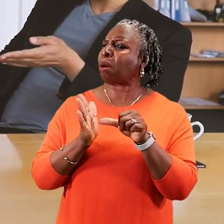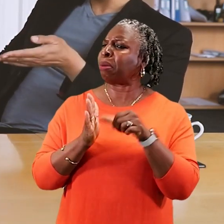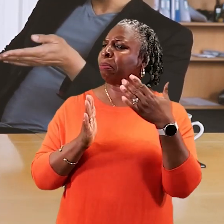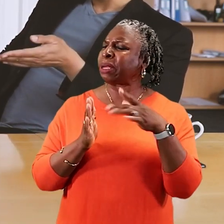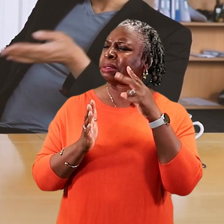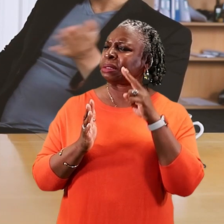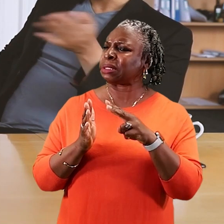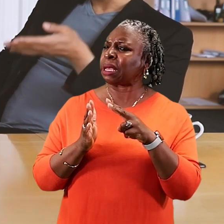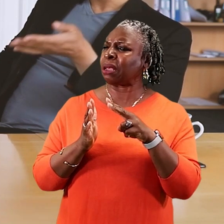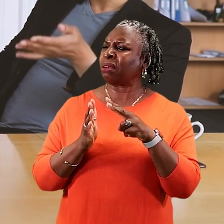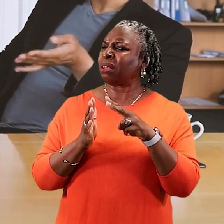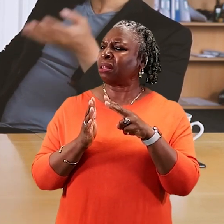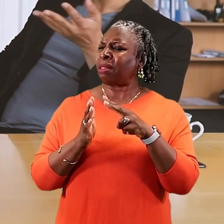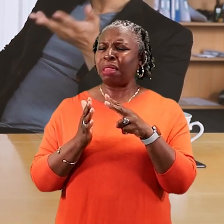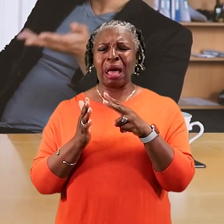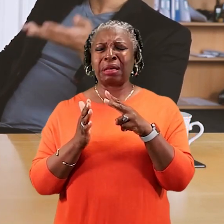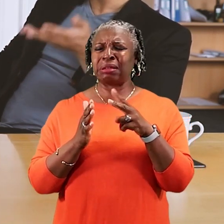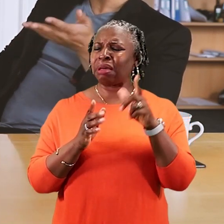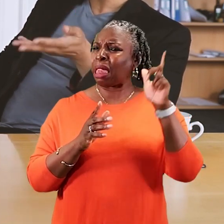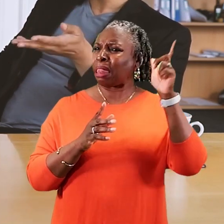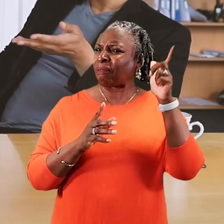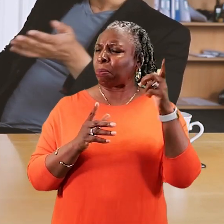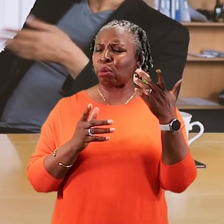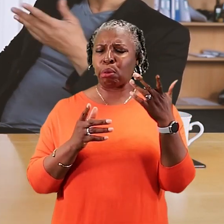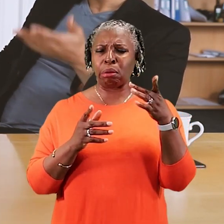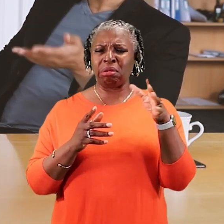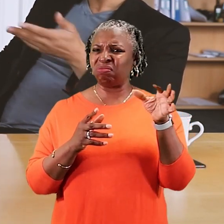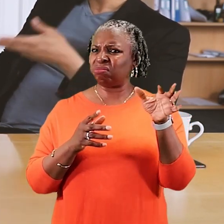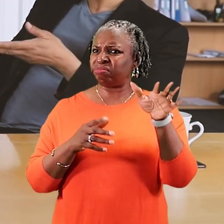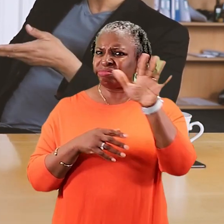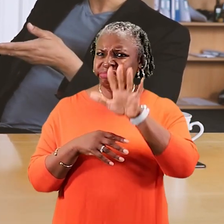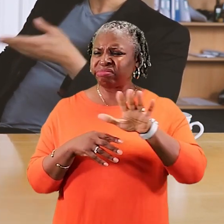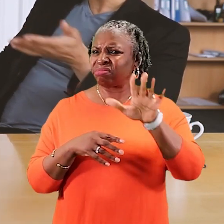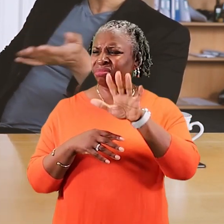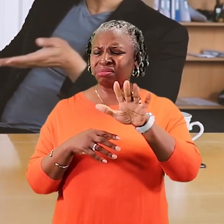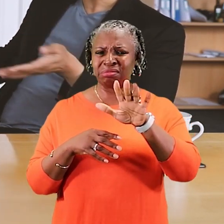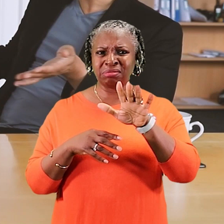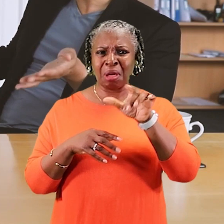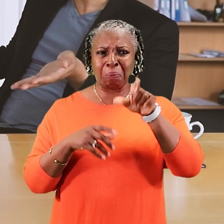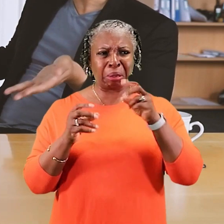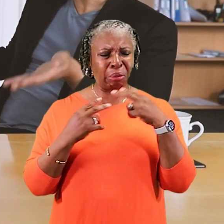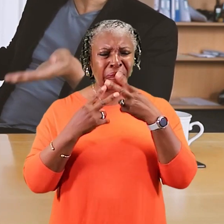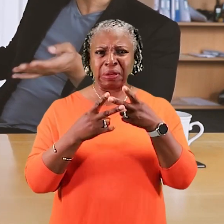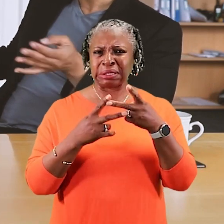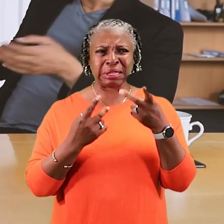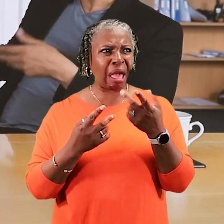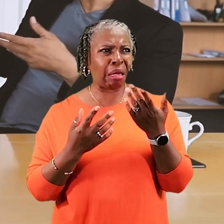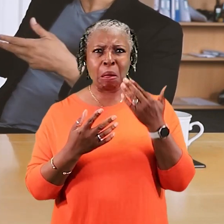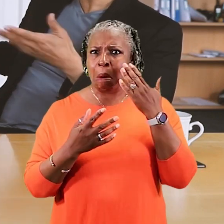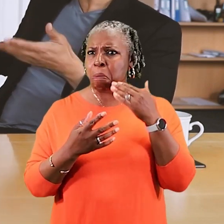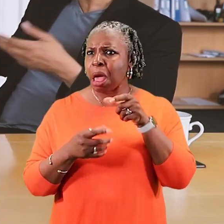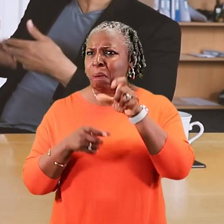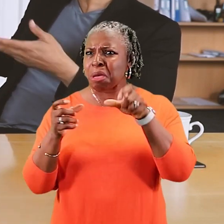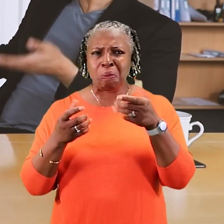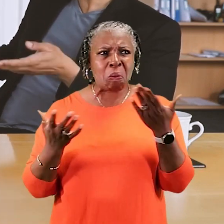in Liverpool, just going around the streets myself, is there's a real lack of visibility. Yeah. And a lot of people who come here will say, well, where are the black people?